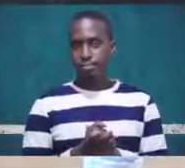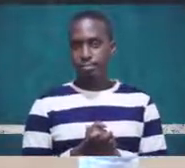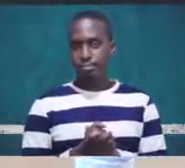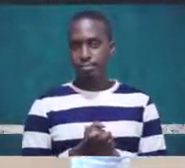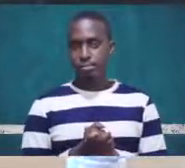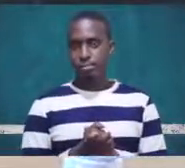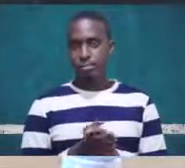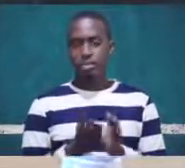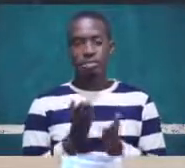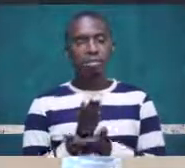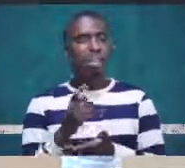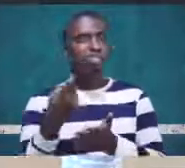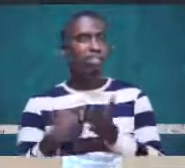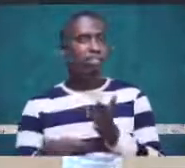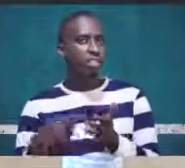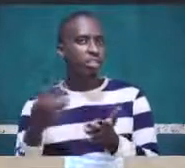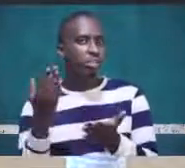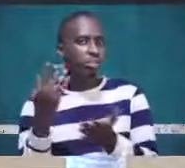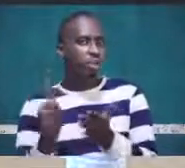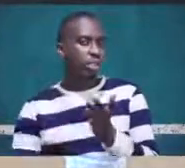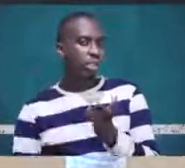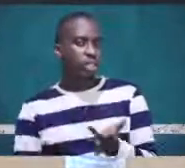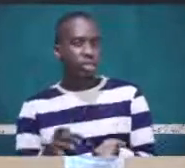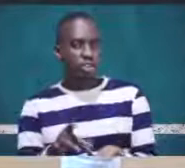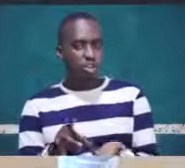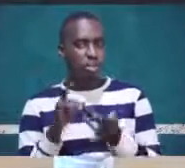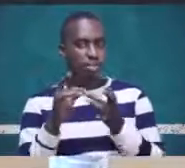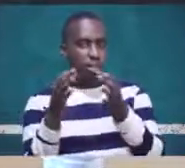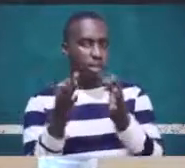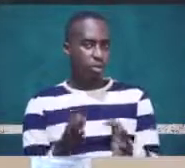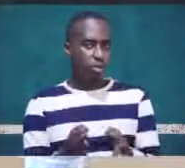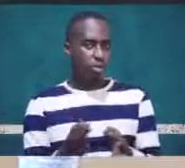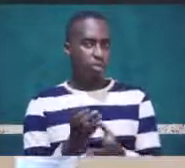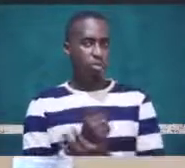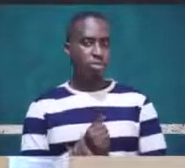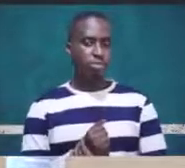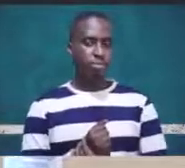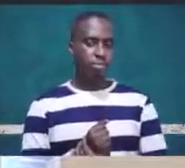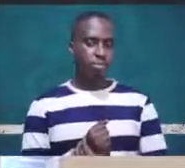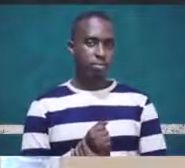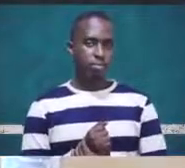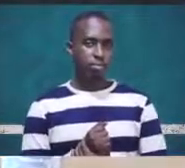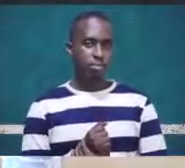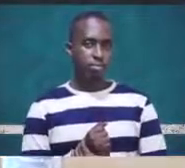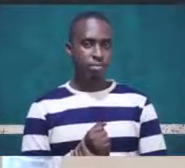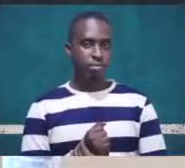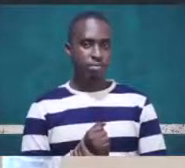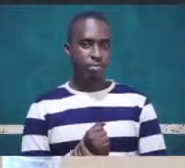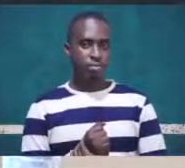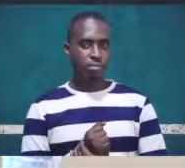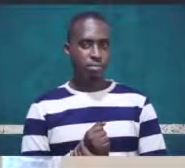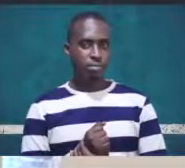Is charged on what? This one is charged on specific goods. On specific